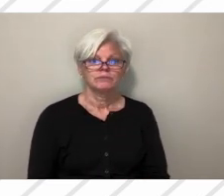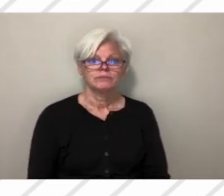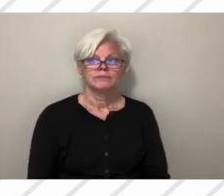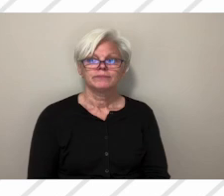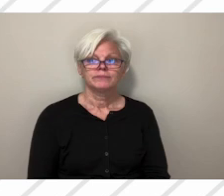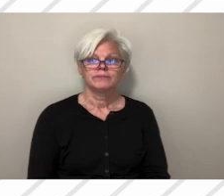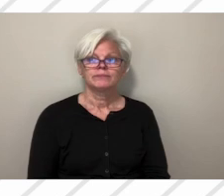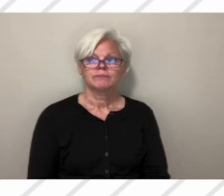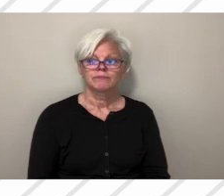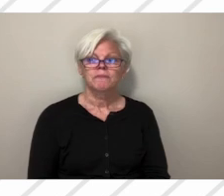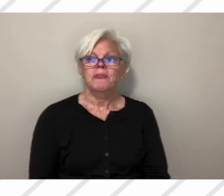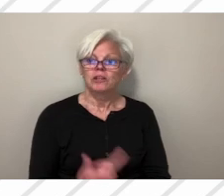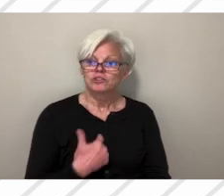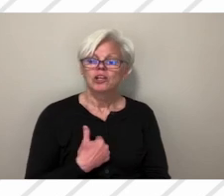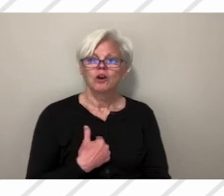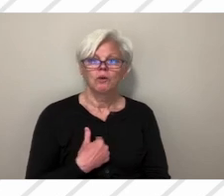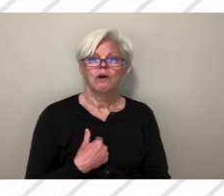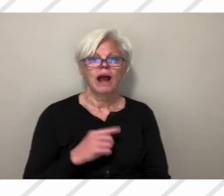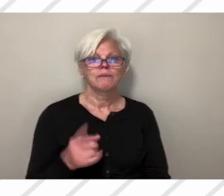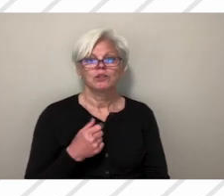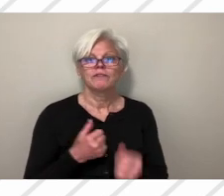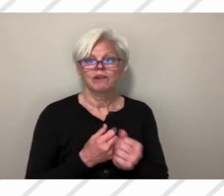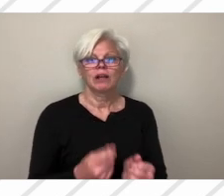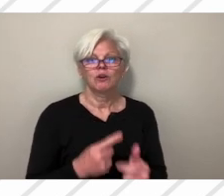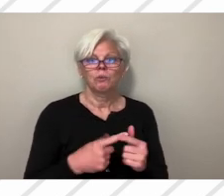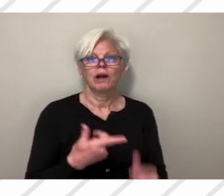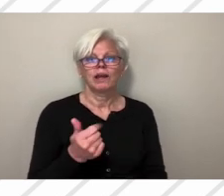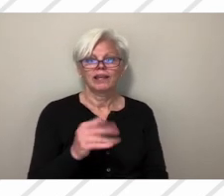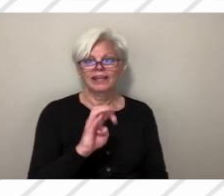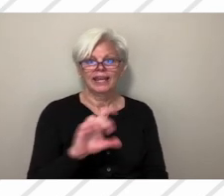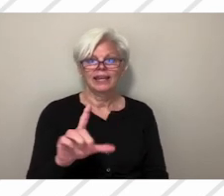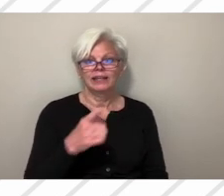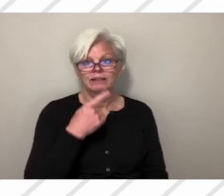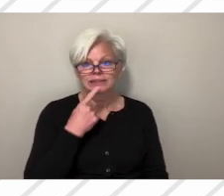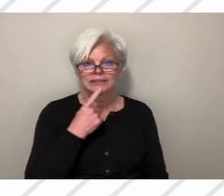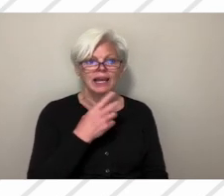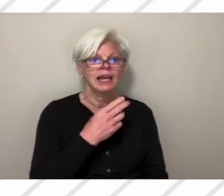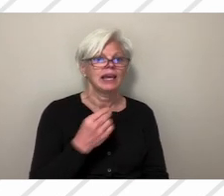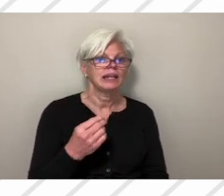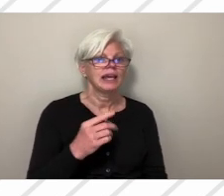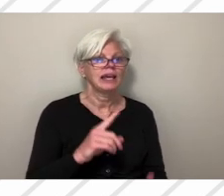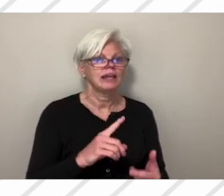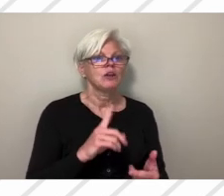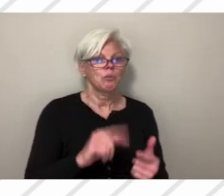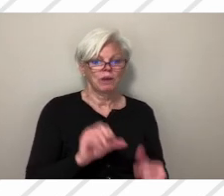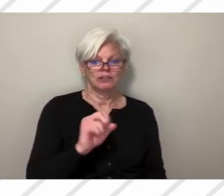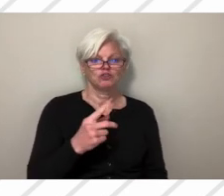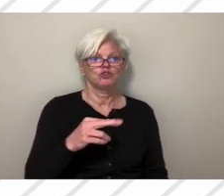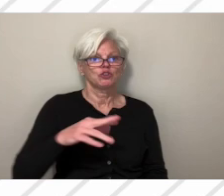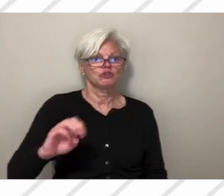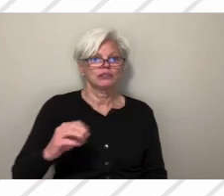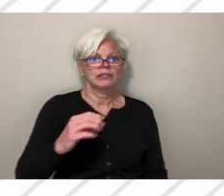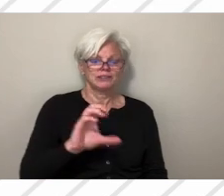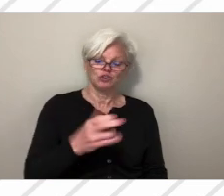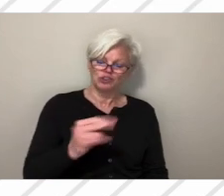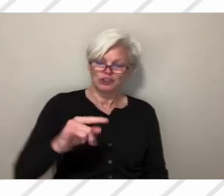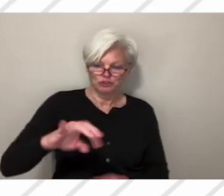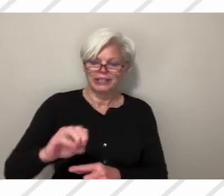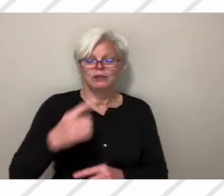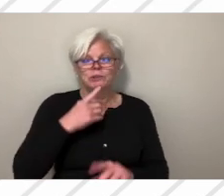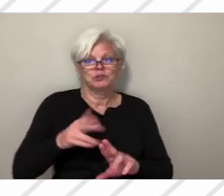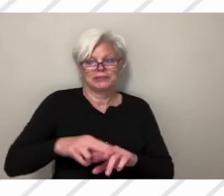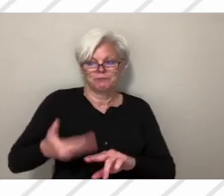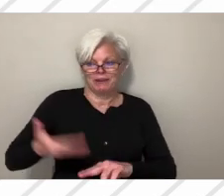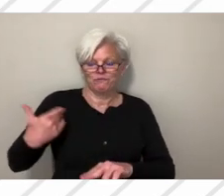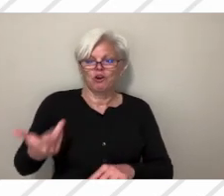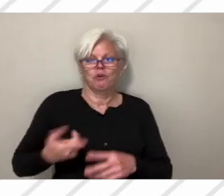So I'm just going to follow on to what Gael said, and Cherie, when Cherie was sitting here earlier, said about, you know, whose